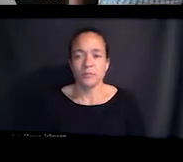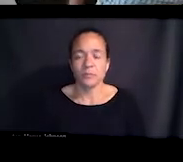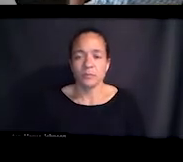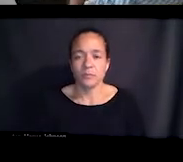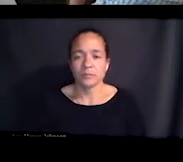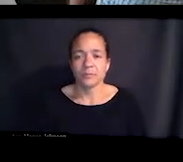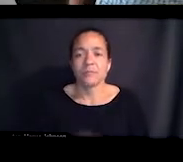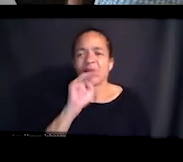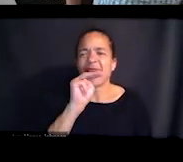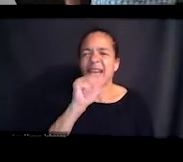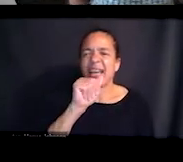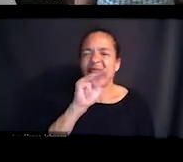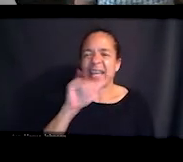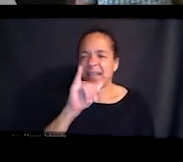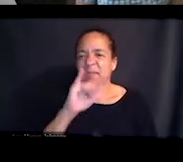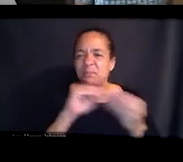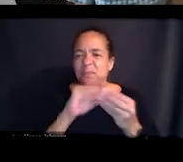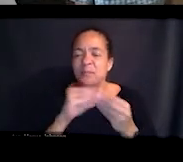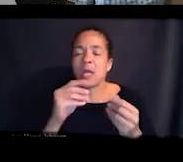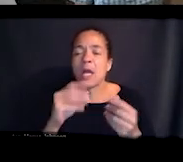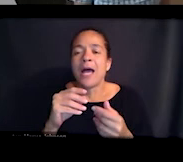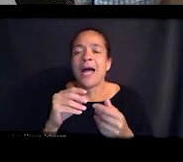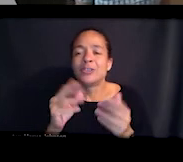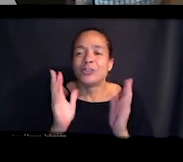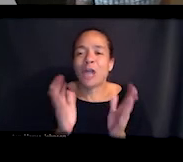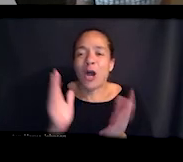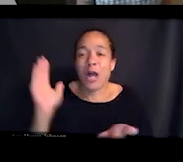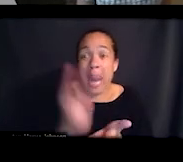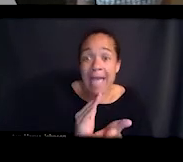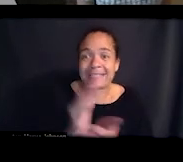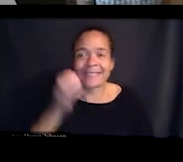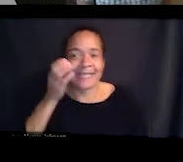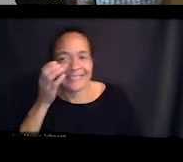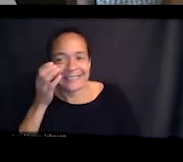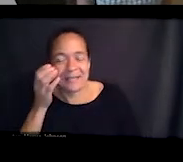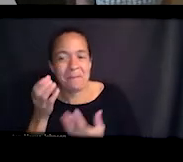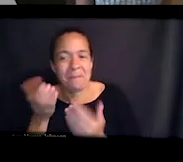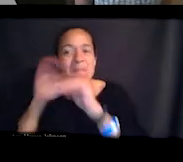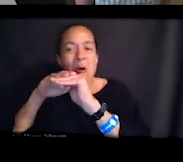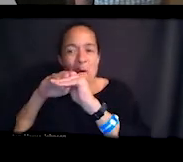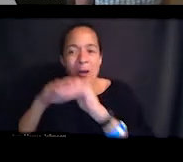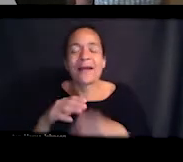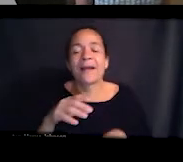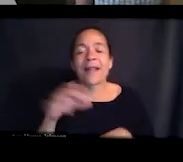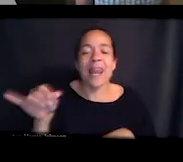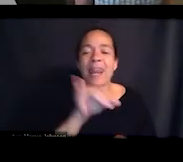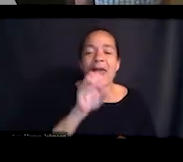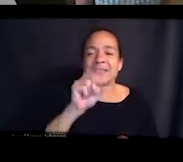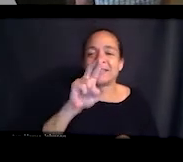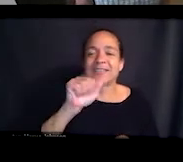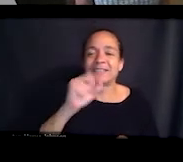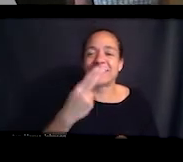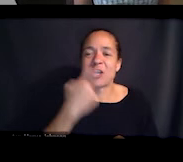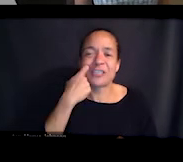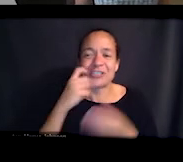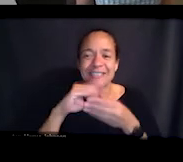Talk less, listen more. And we had to, as Sarah mentioned earlier, we had to determine more ways to listen,